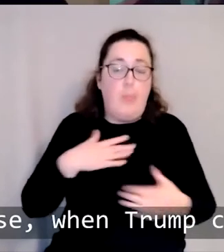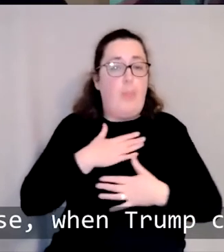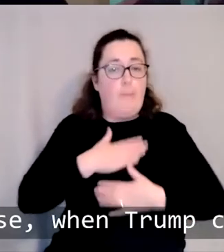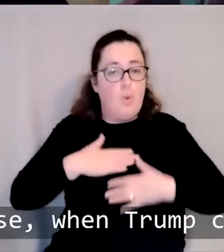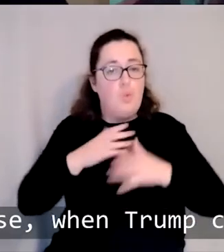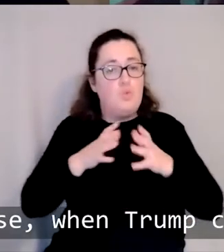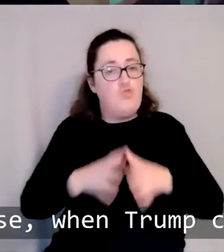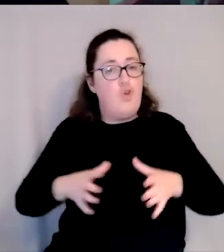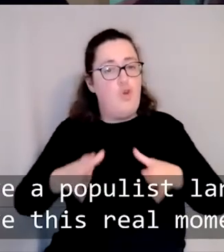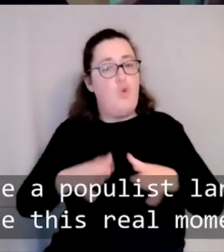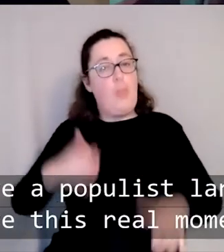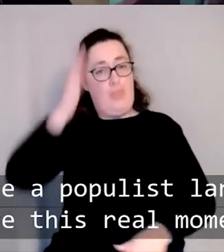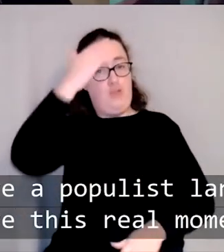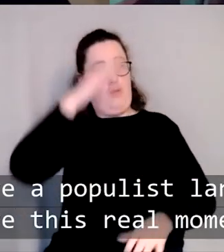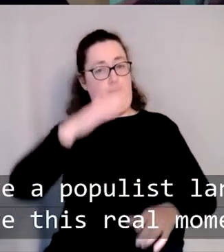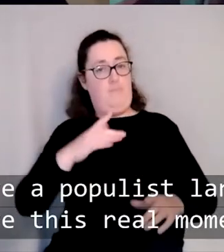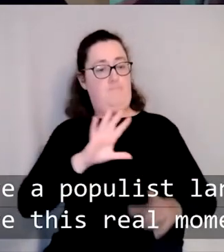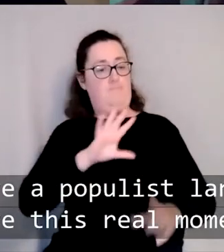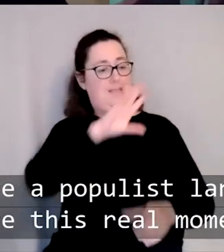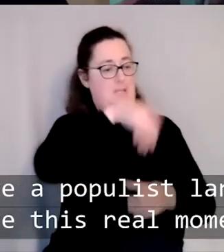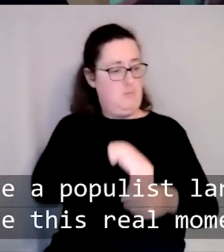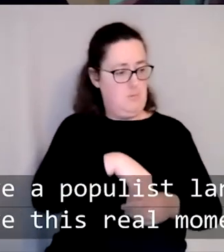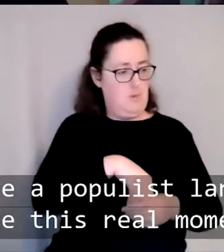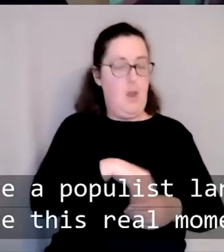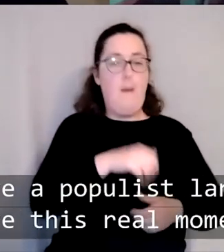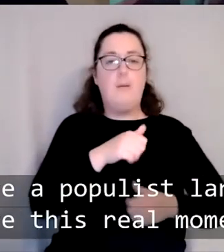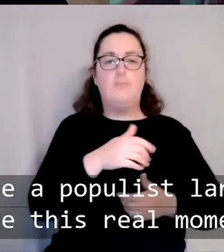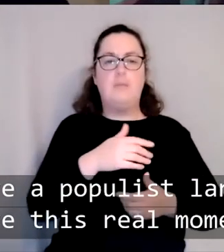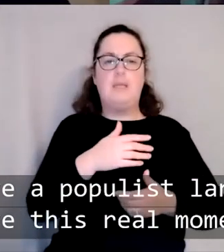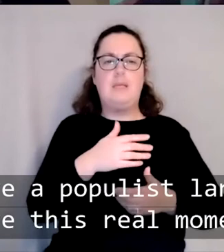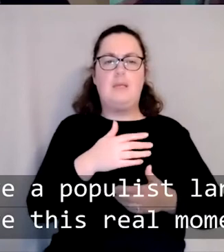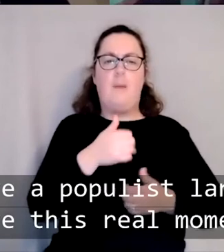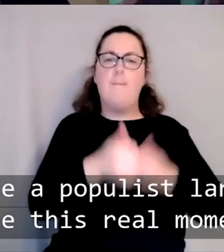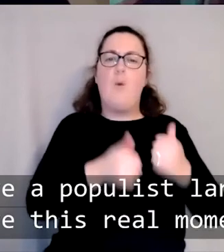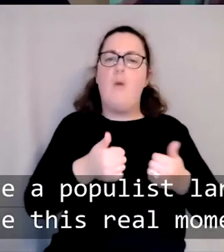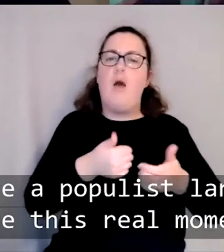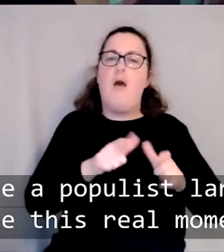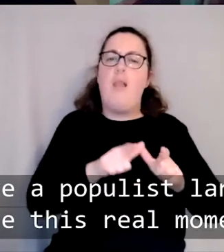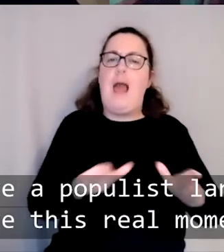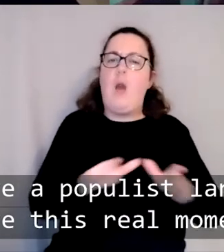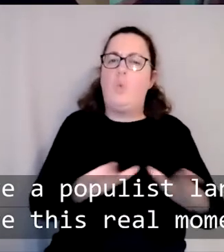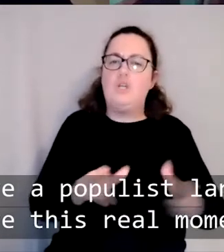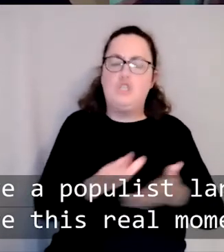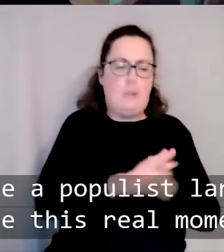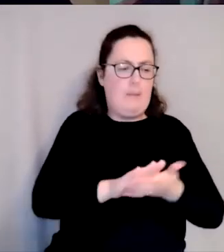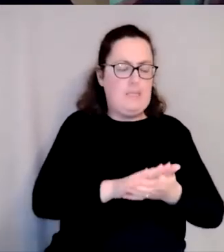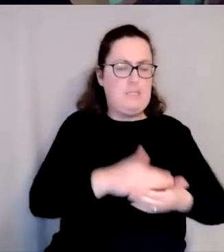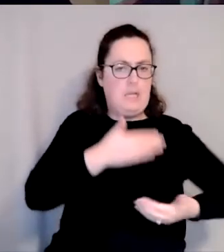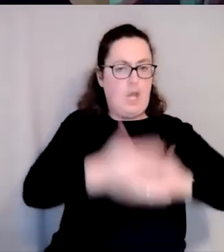And of course, when Trump came in, he gave populist language to give this real